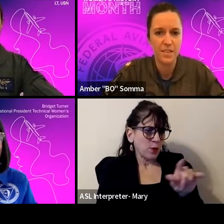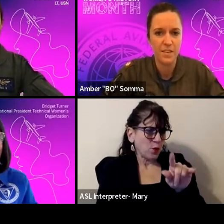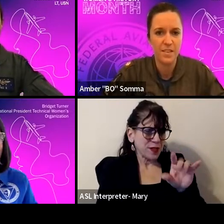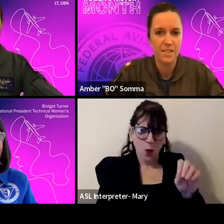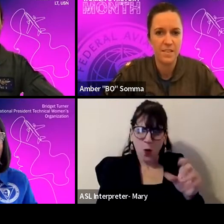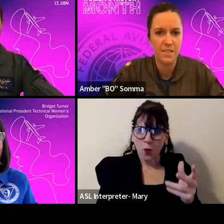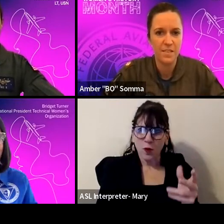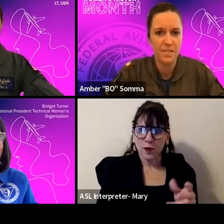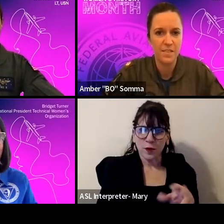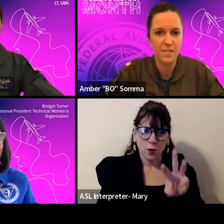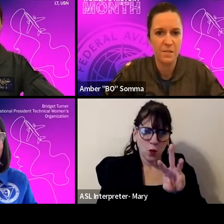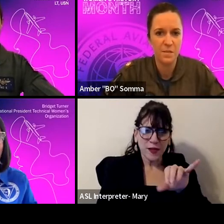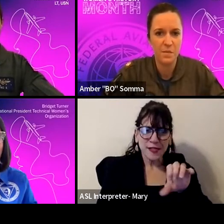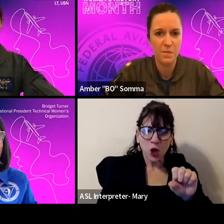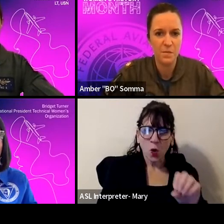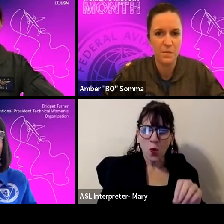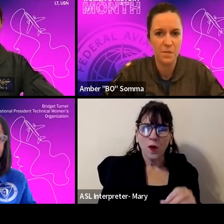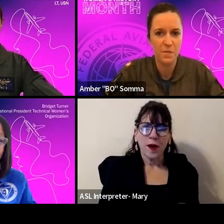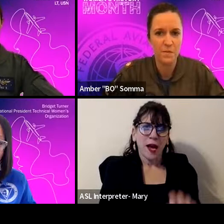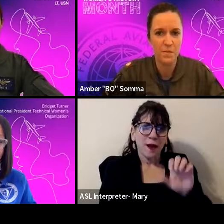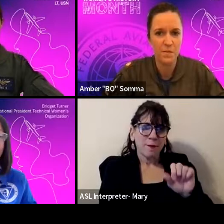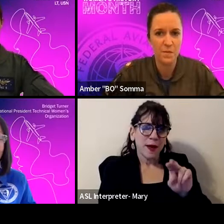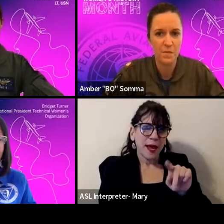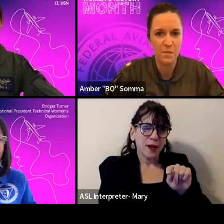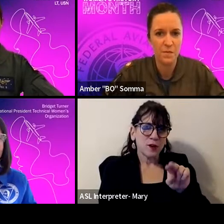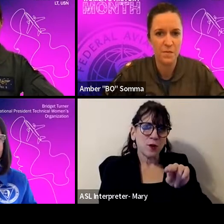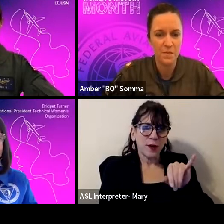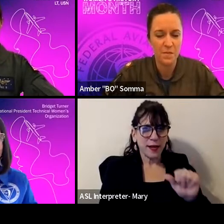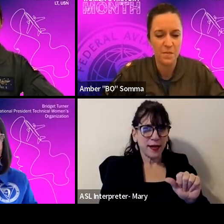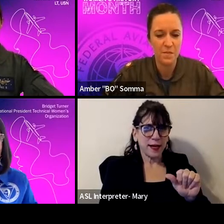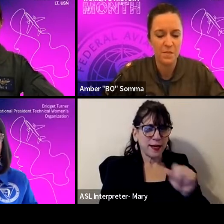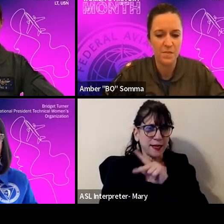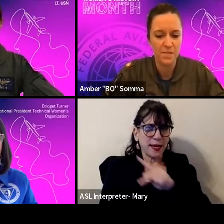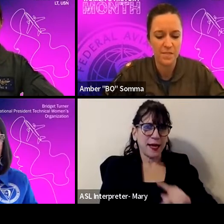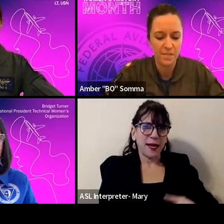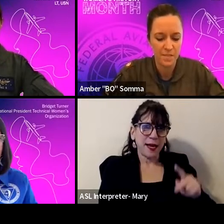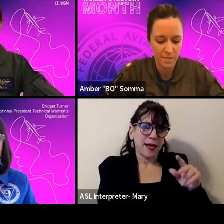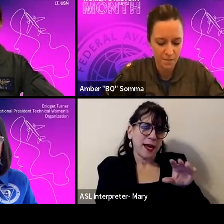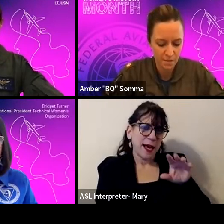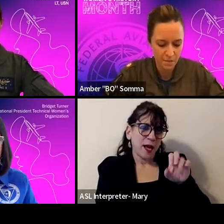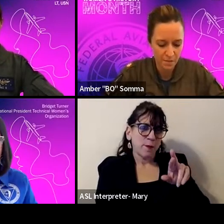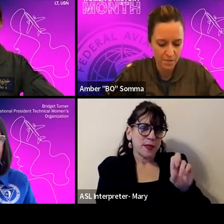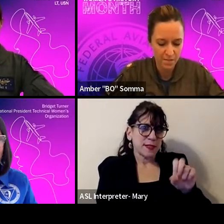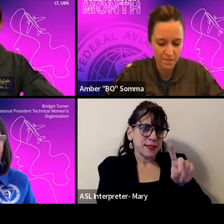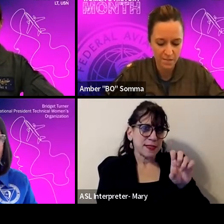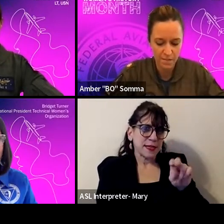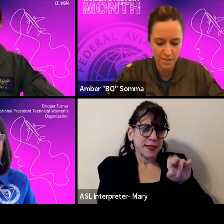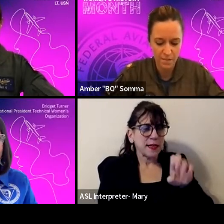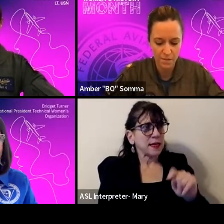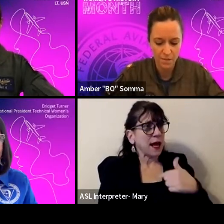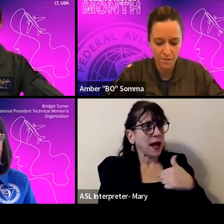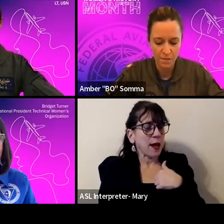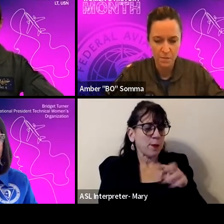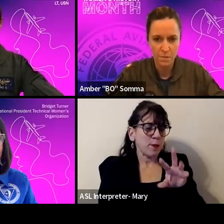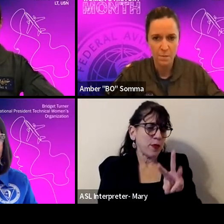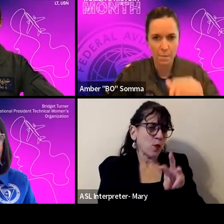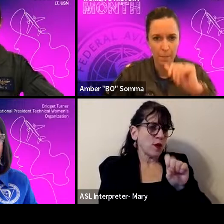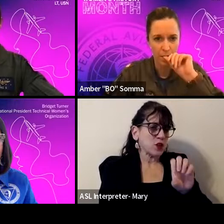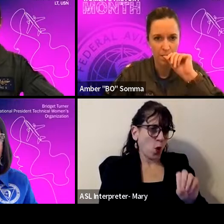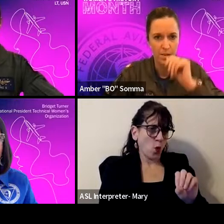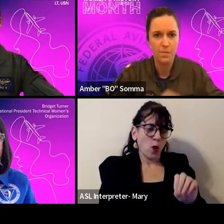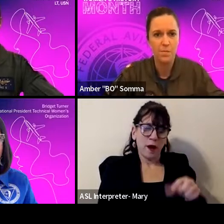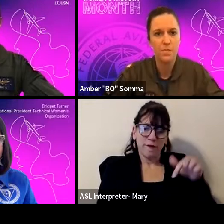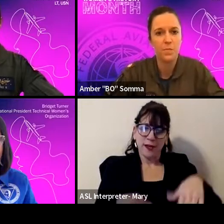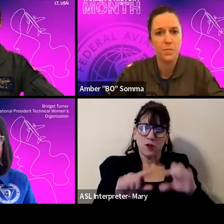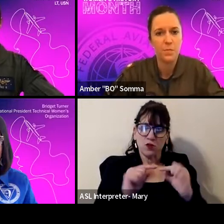Hi, yes. I'm Antonia King. My call sign is Mrs. Dennett, and I am the WISO of the group, a weapon systems officer. So I actually sit